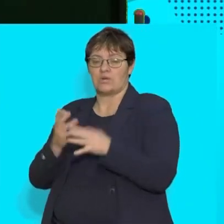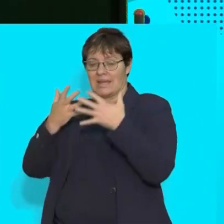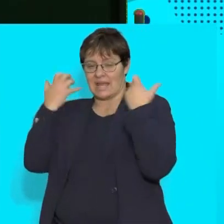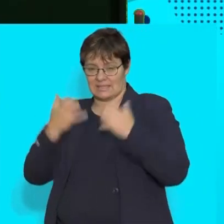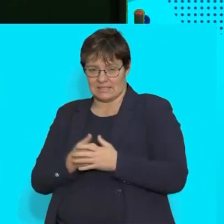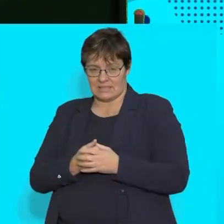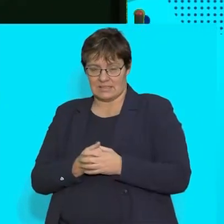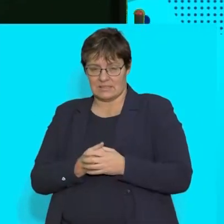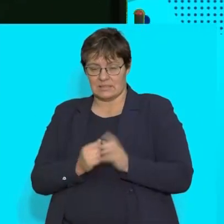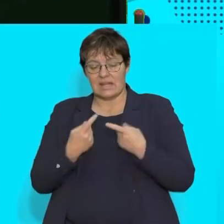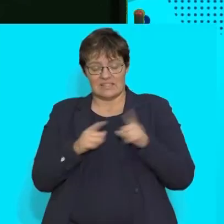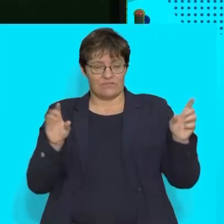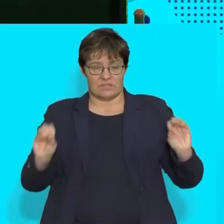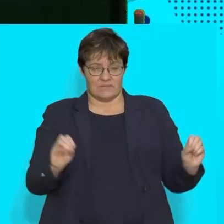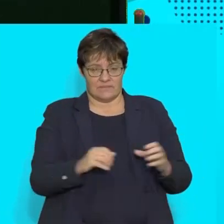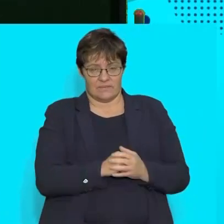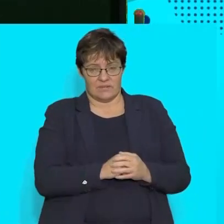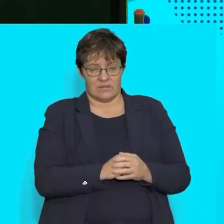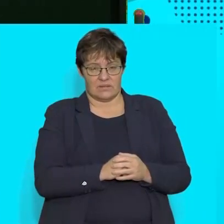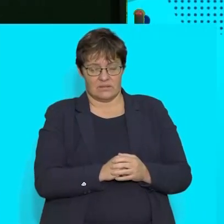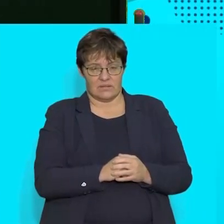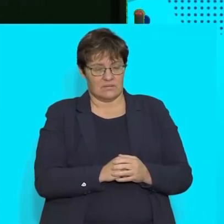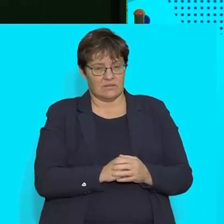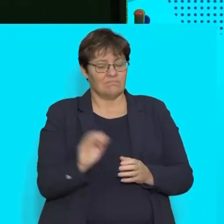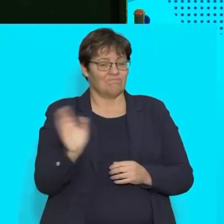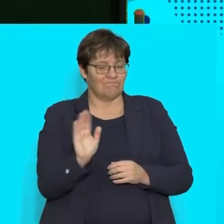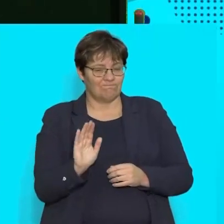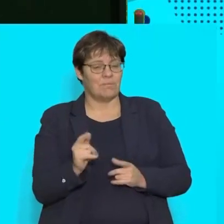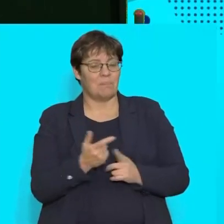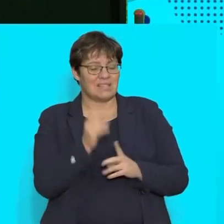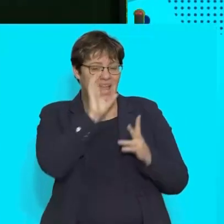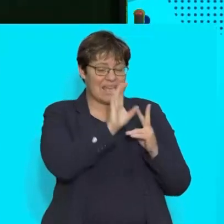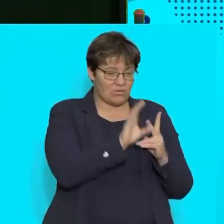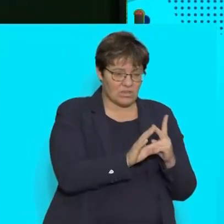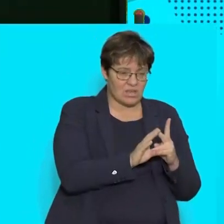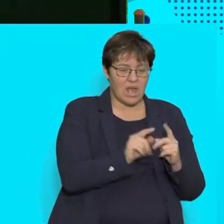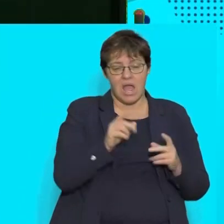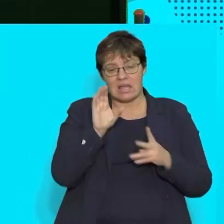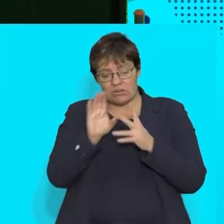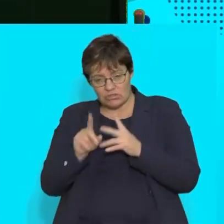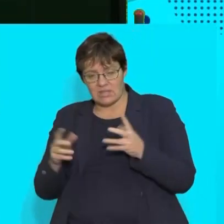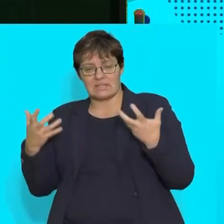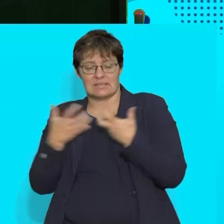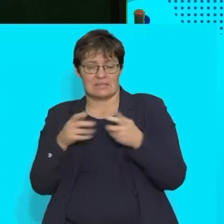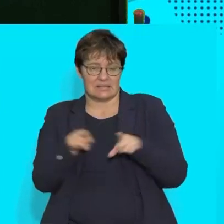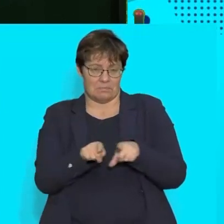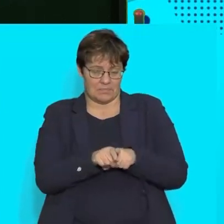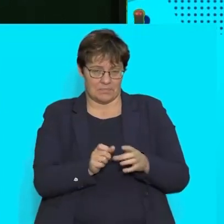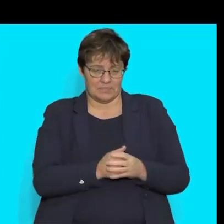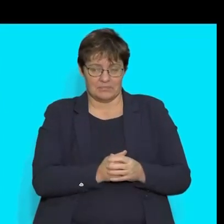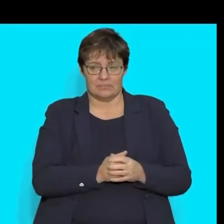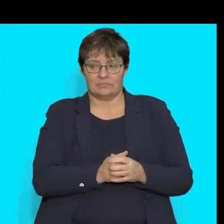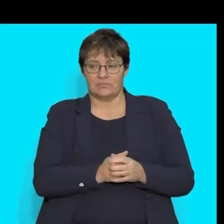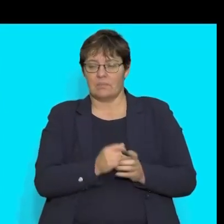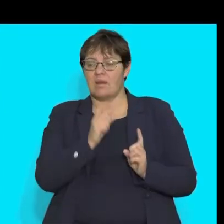There's a big difference in that comparison. We've got to compare, as I mentioned, the characteristic relative to each other. So let's try and look